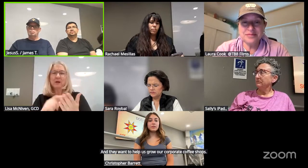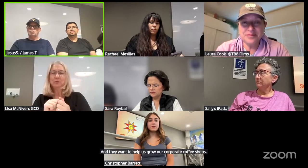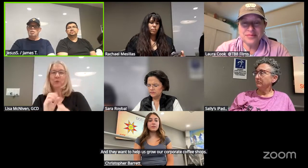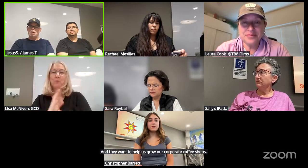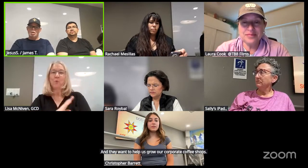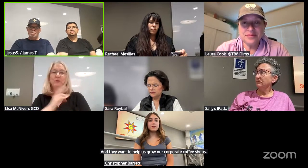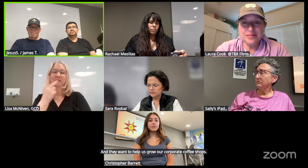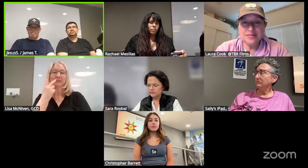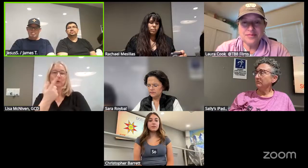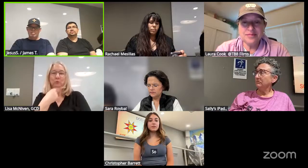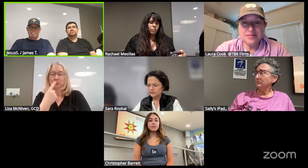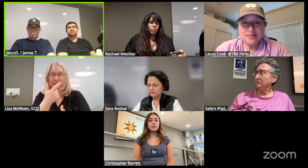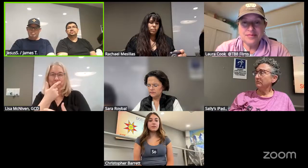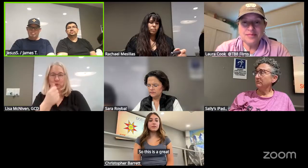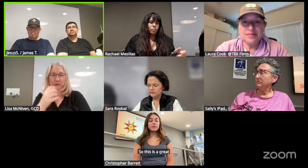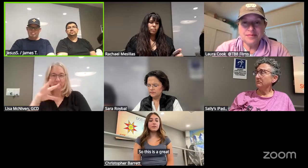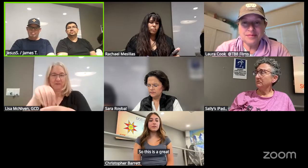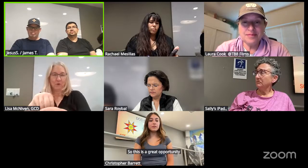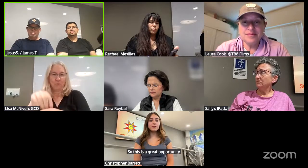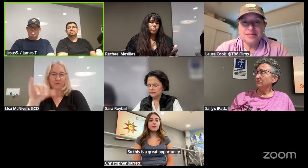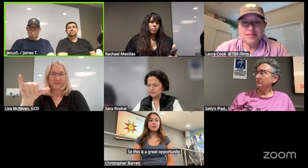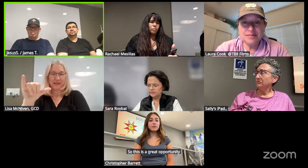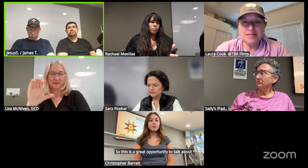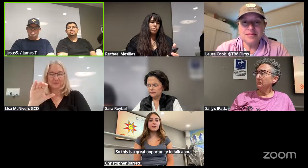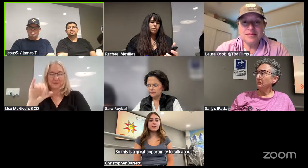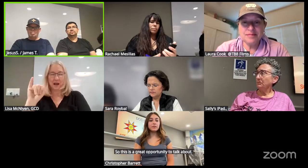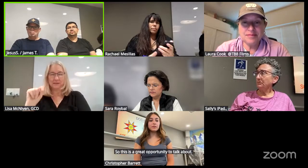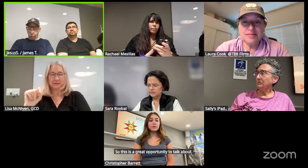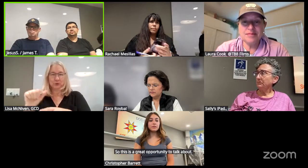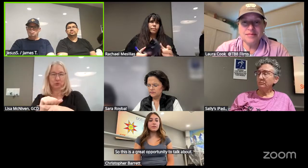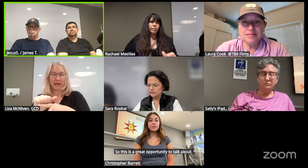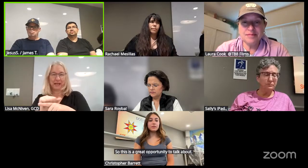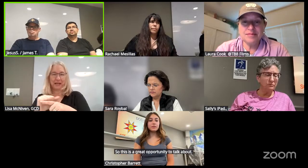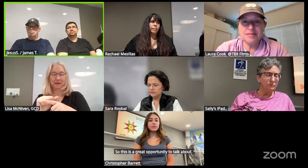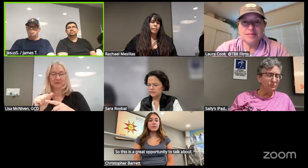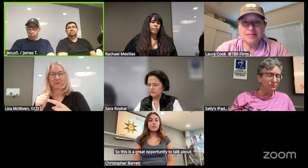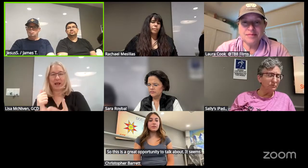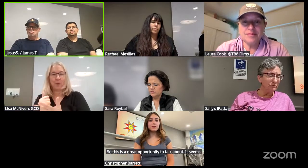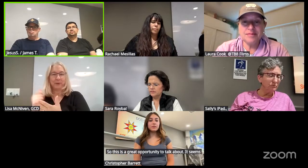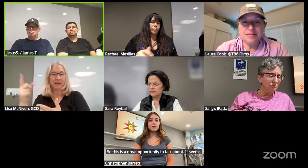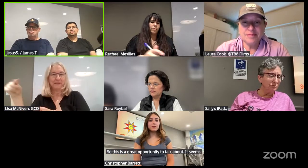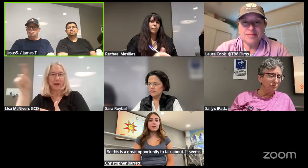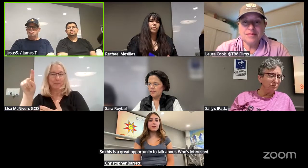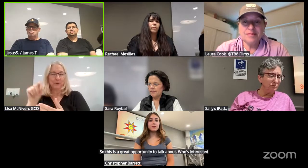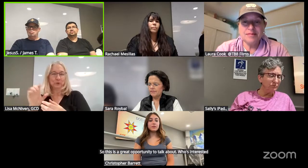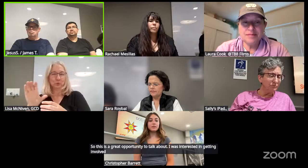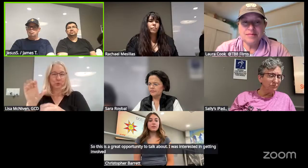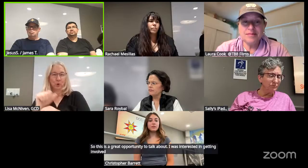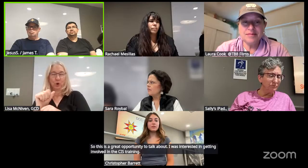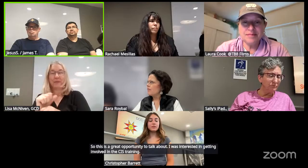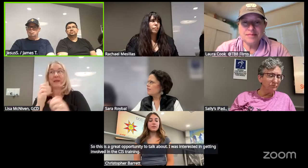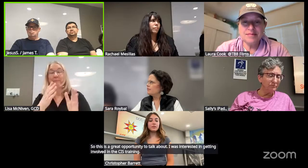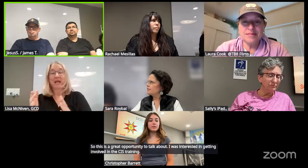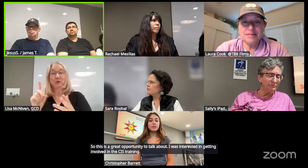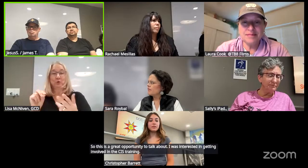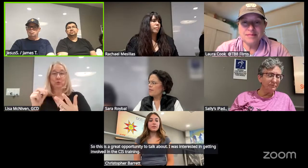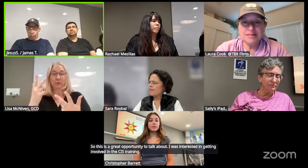So this is a great opportunity to talk about and see who's interested in getting involved in the CIT training that's